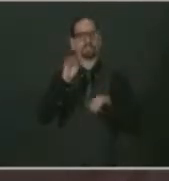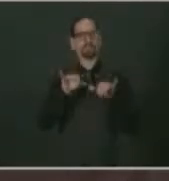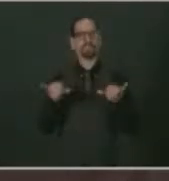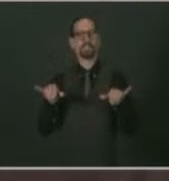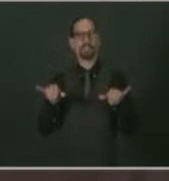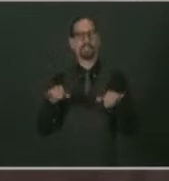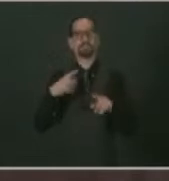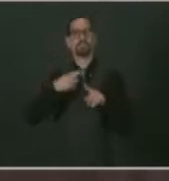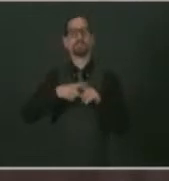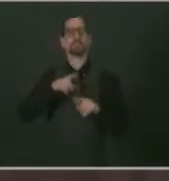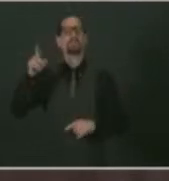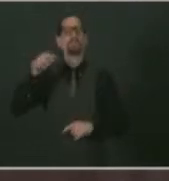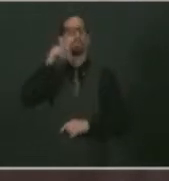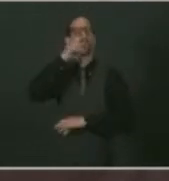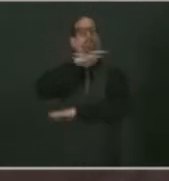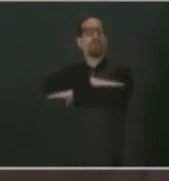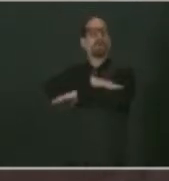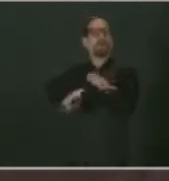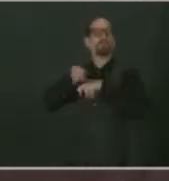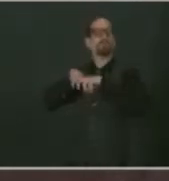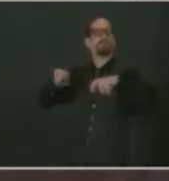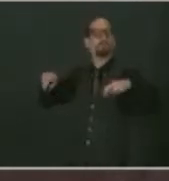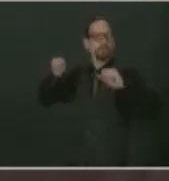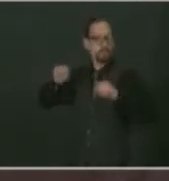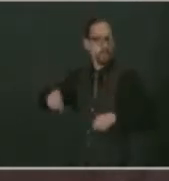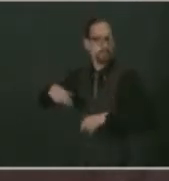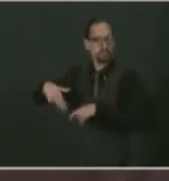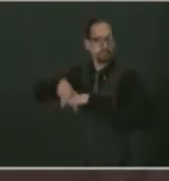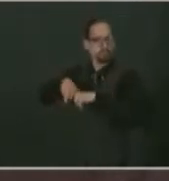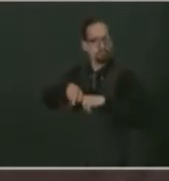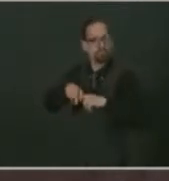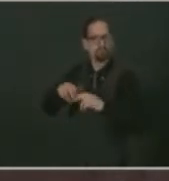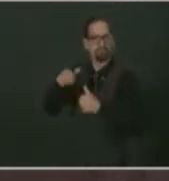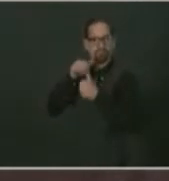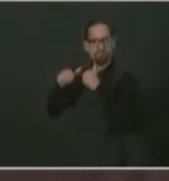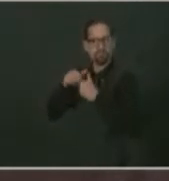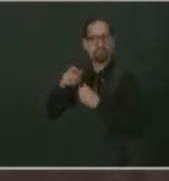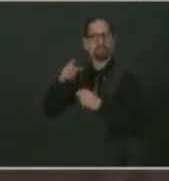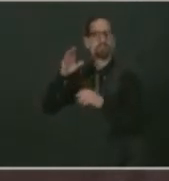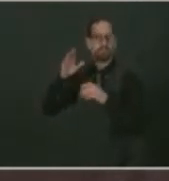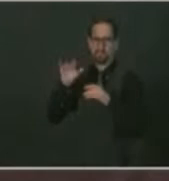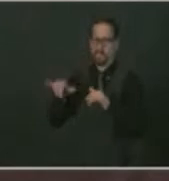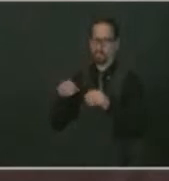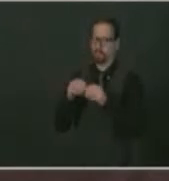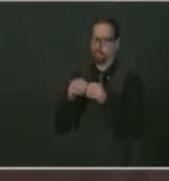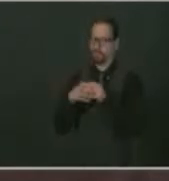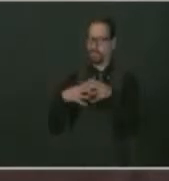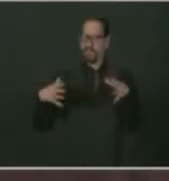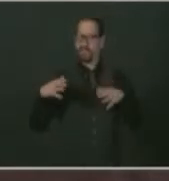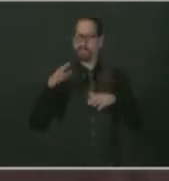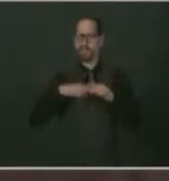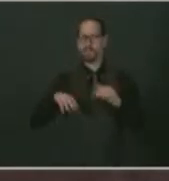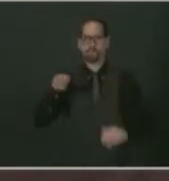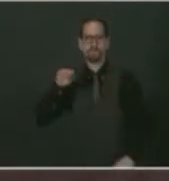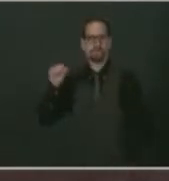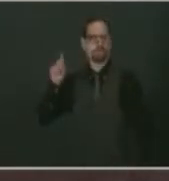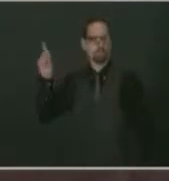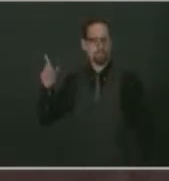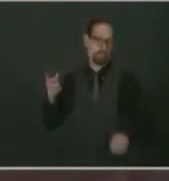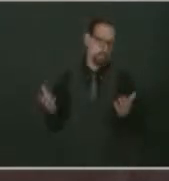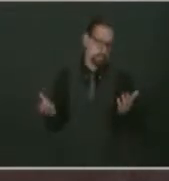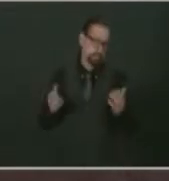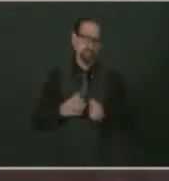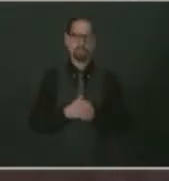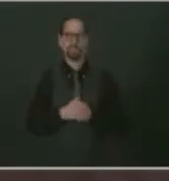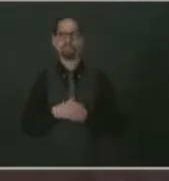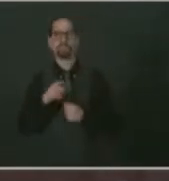are more extensive than what's available in Massachusetts. Having said all of that, yes, we're continuing to evaluate the